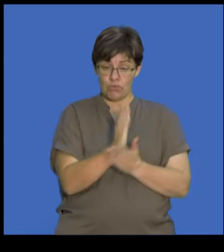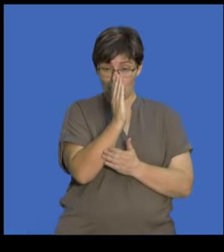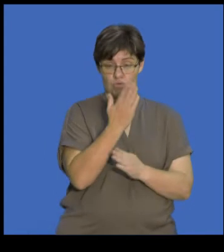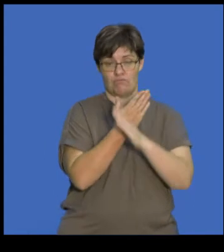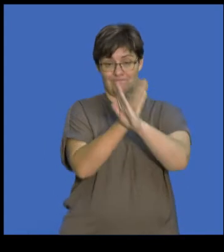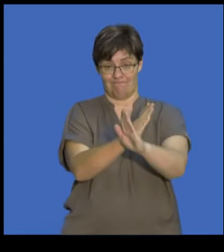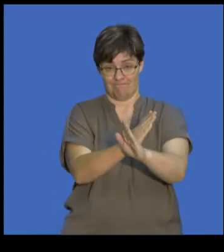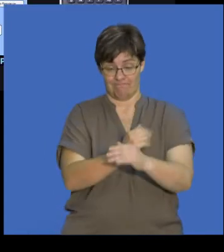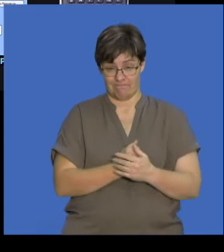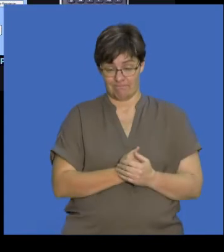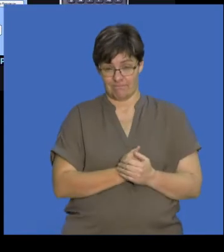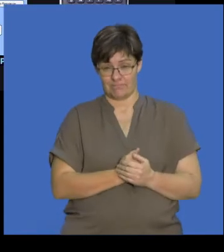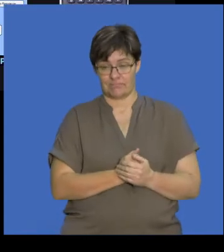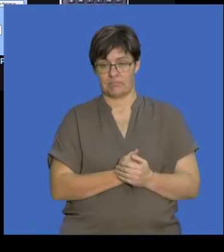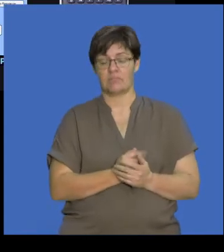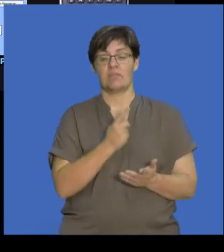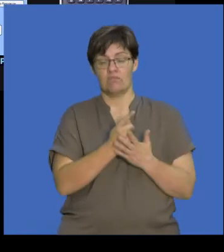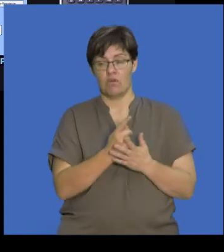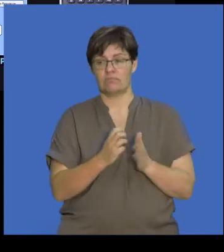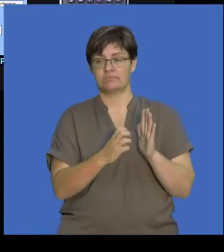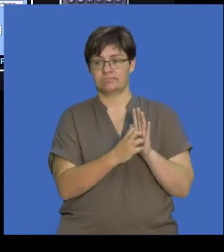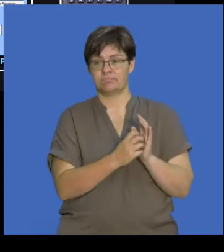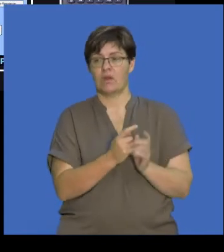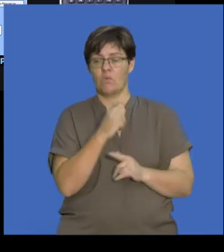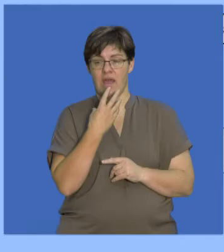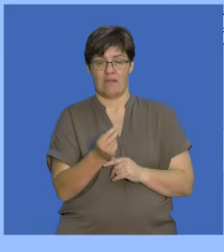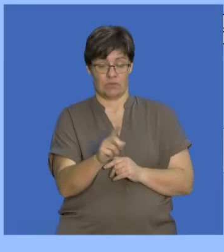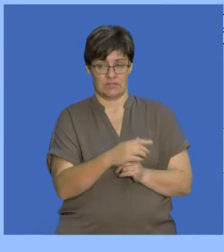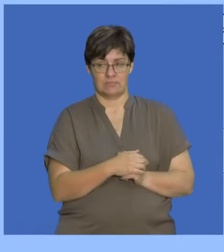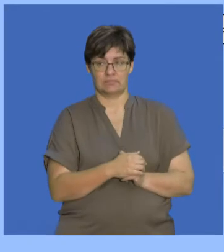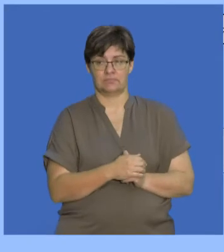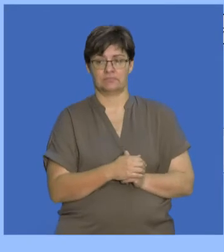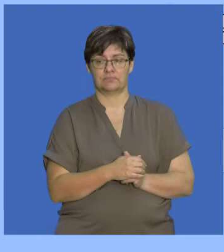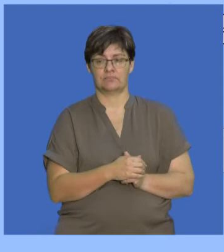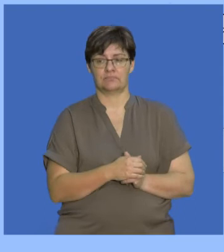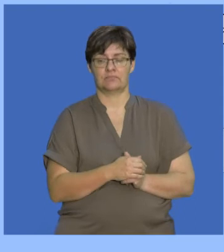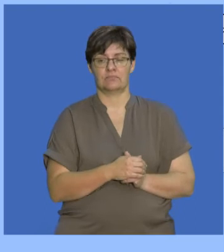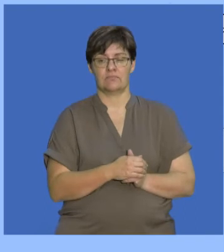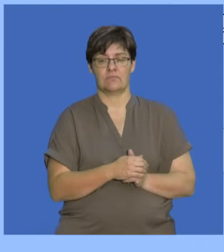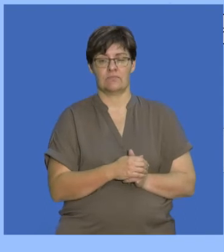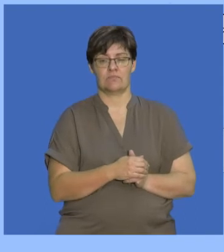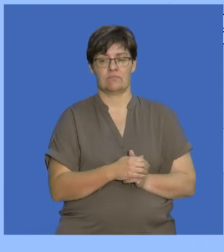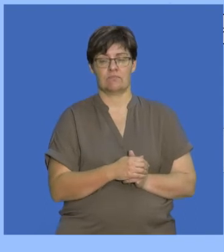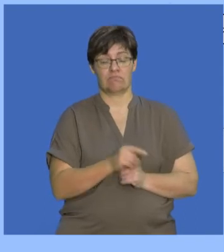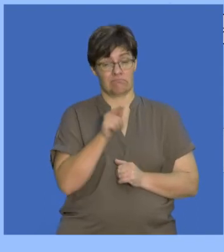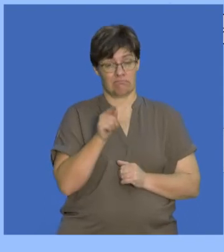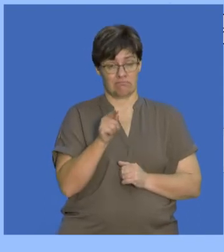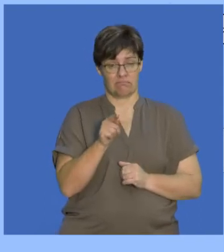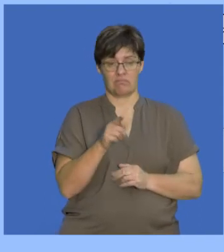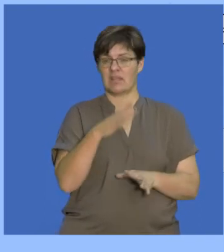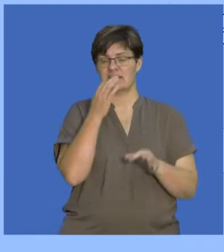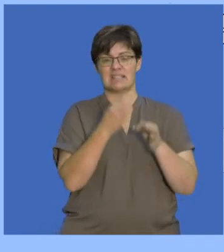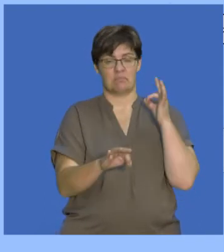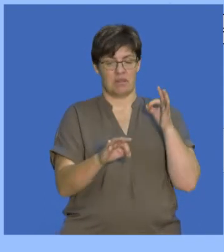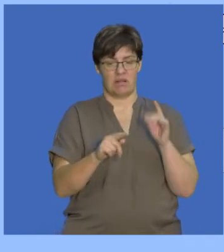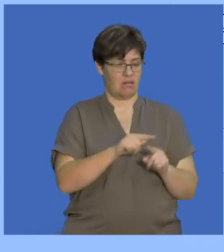for our simulation, this is what we have now, all right? Okay. Now, this is a simple circuit